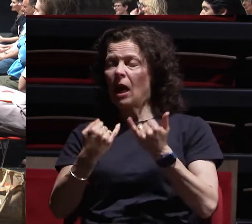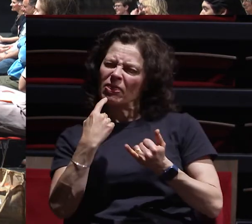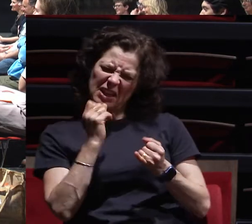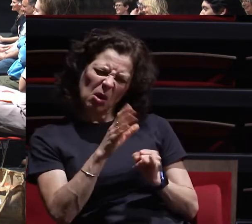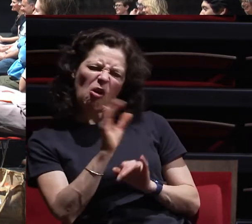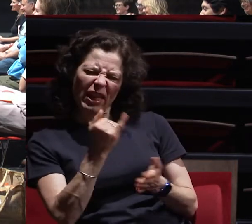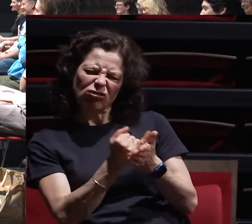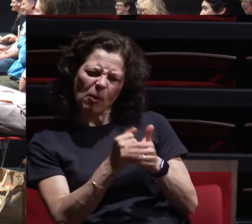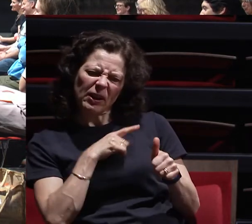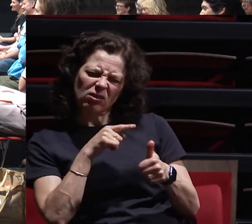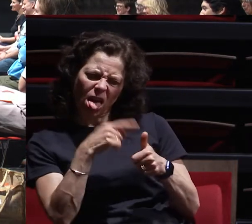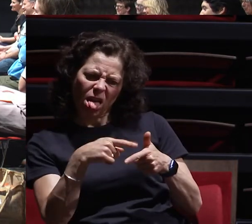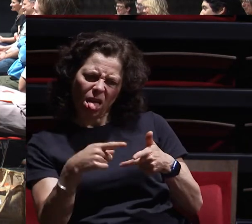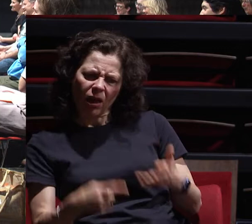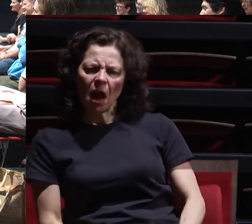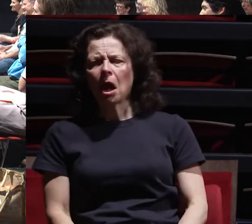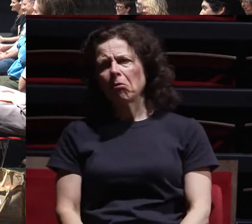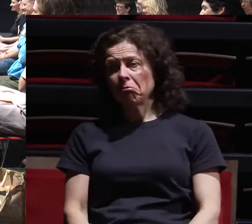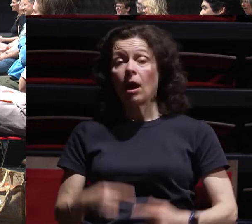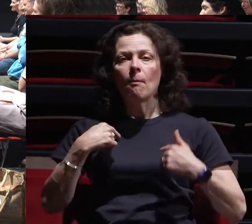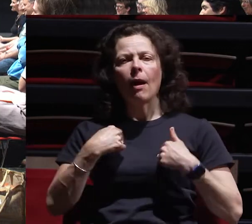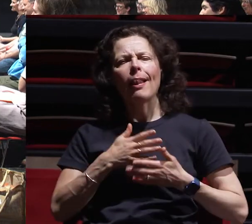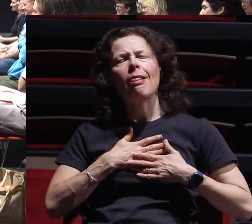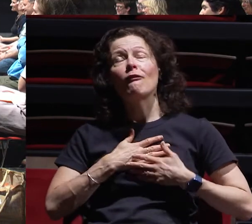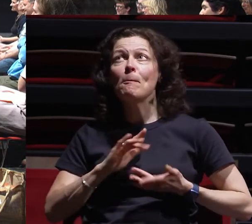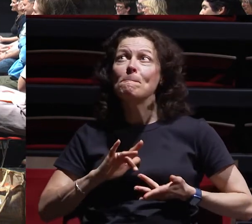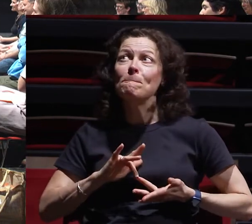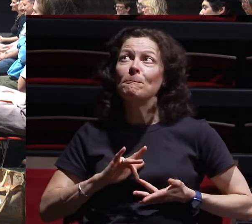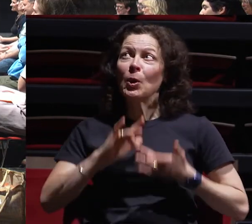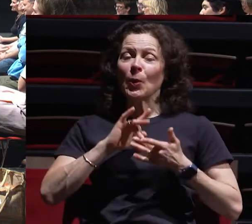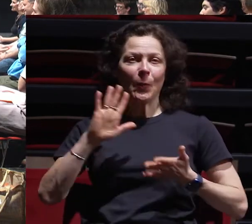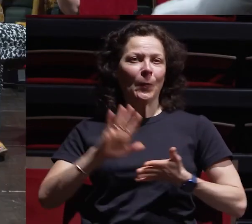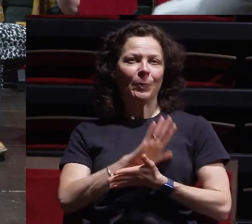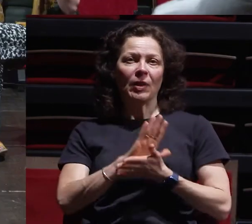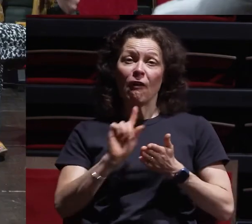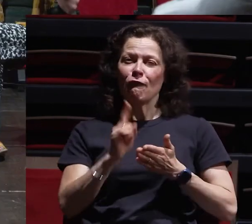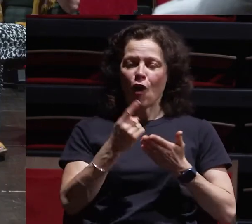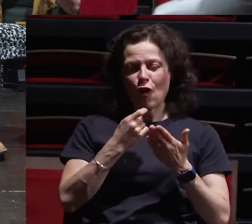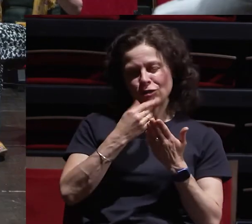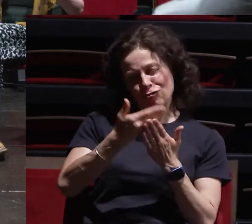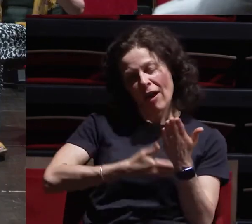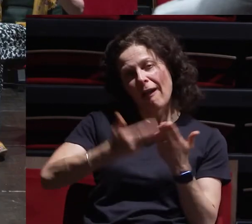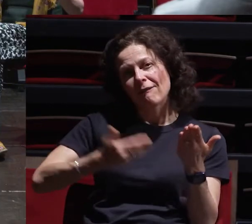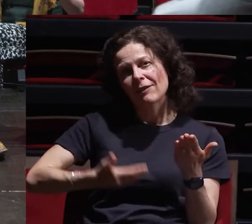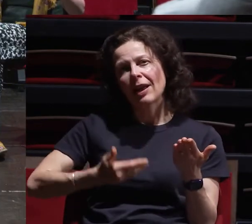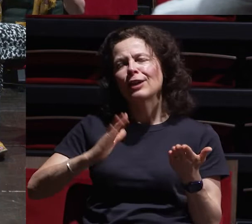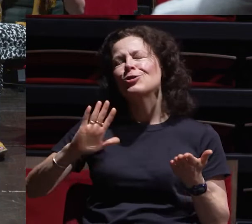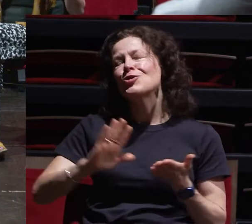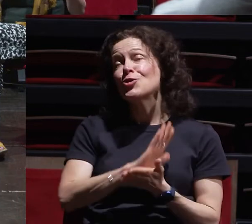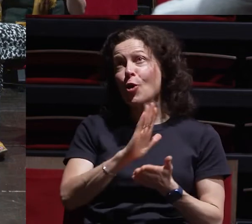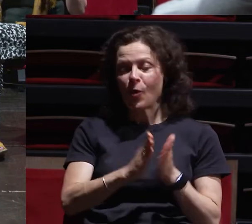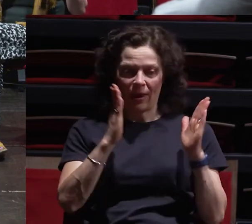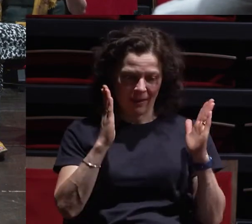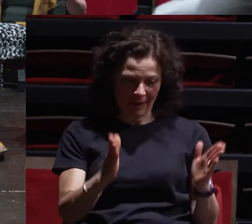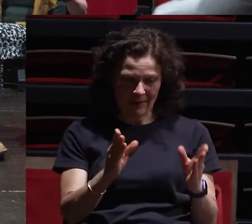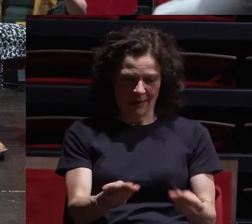with it. Because, of course, there will be myriad things wrong with it. But I love the purity of the first draft. For